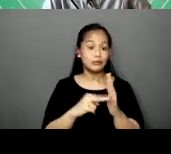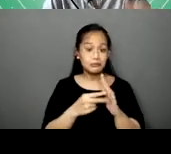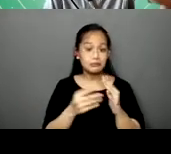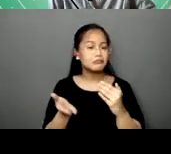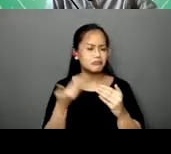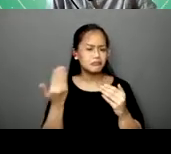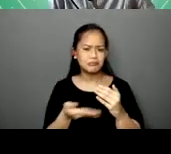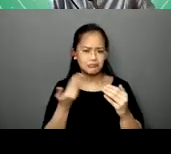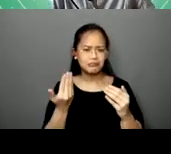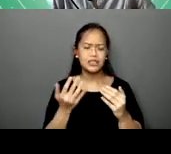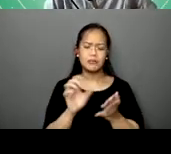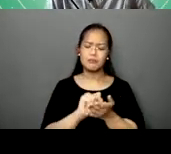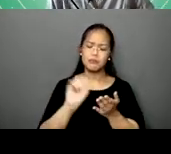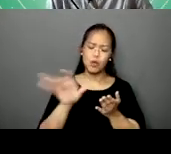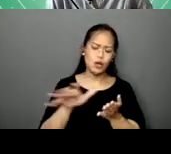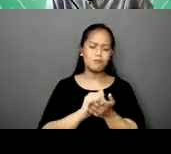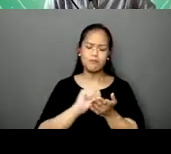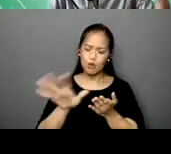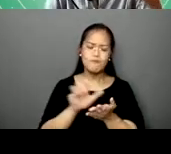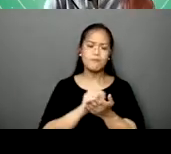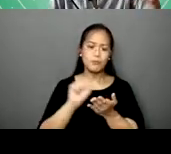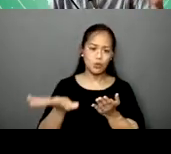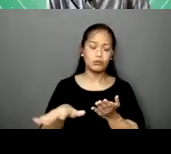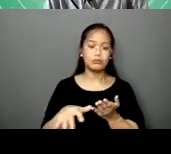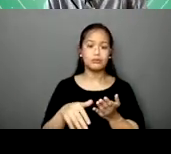terms of how it's disposed of and how it decays.